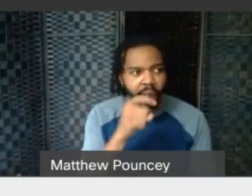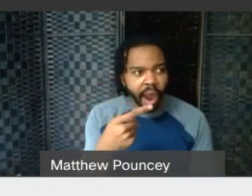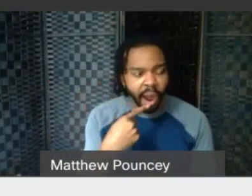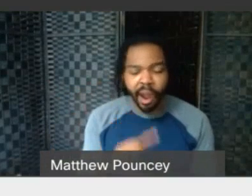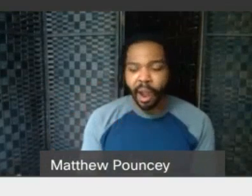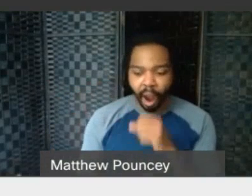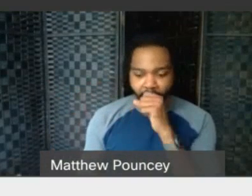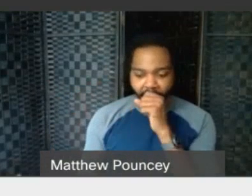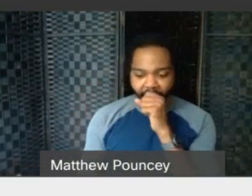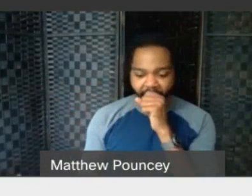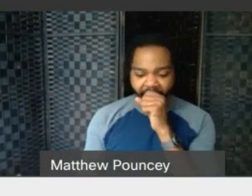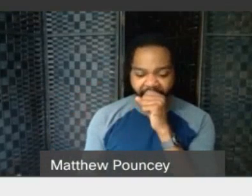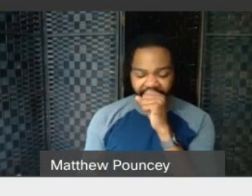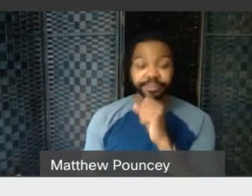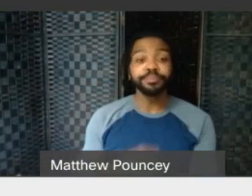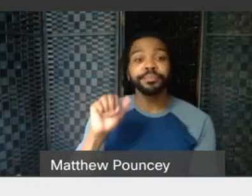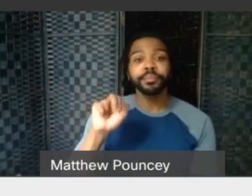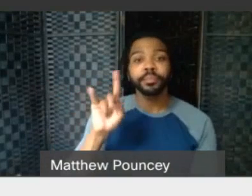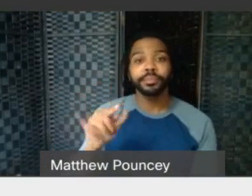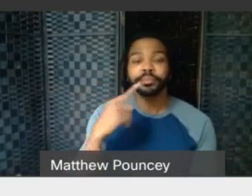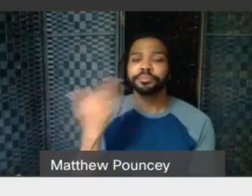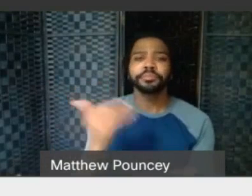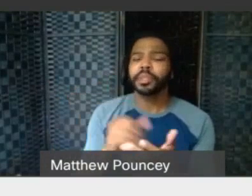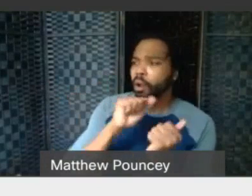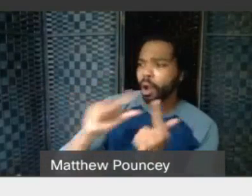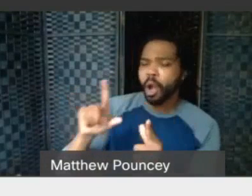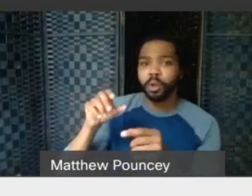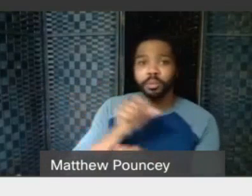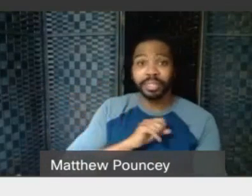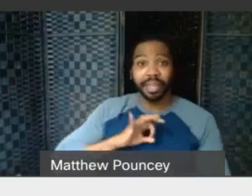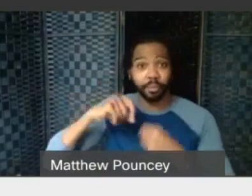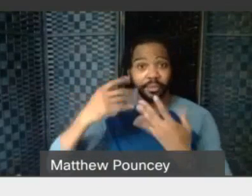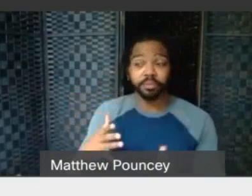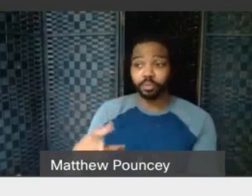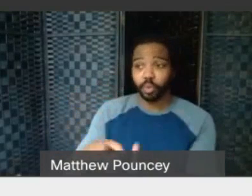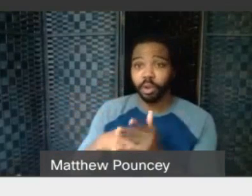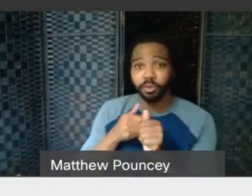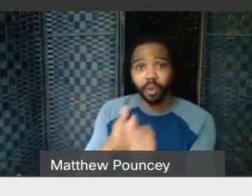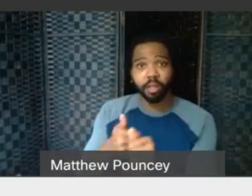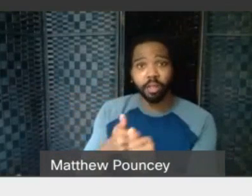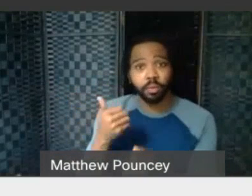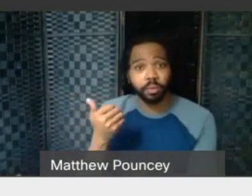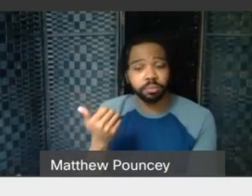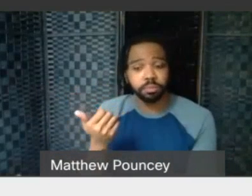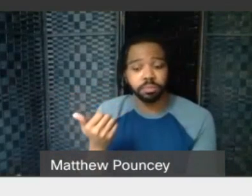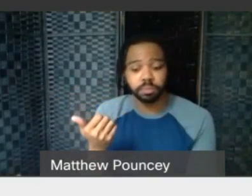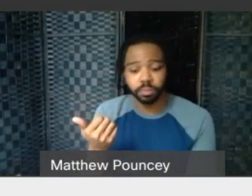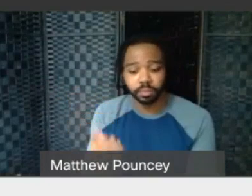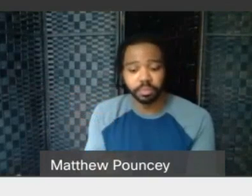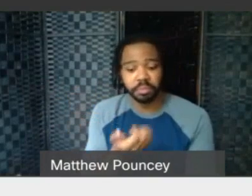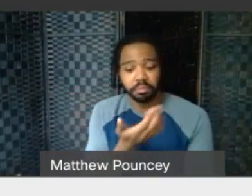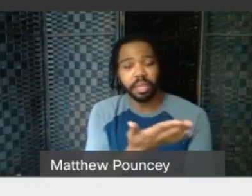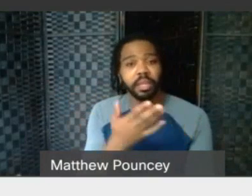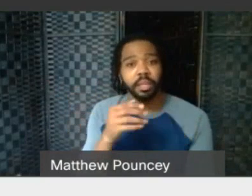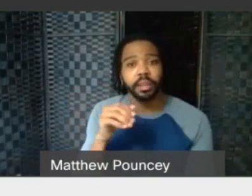Are all providers complying with the requirement to report staff vaccination rates? And I just said I would defer to you. I thought there were some that